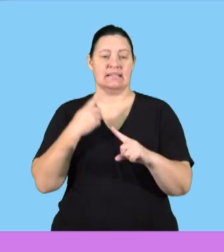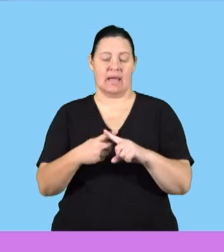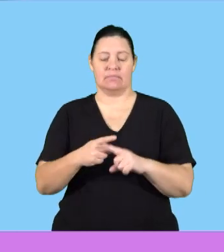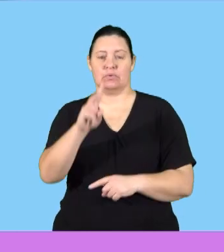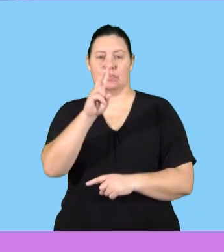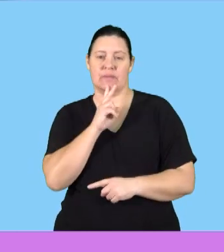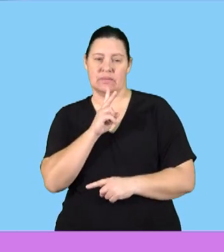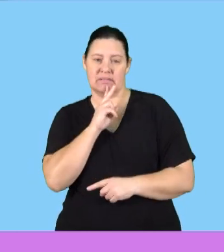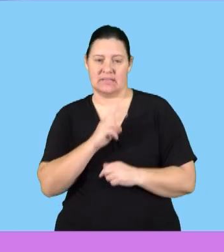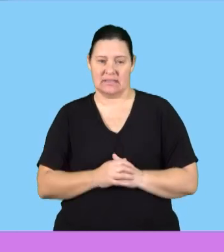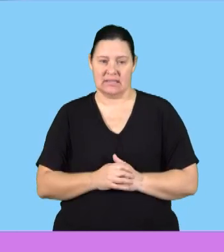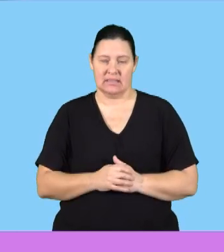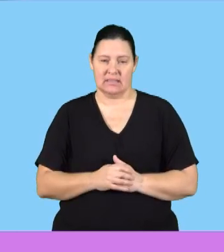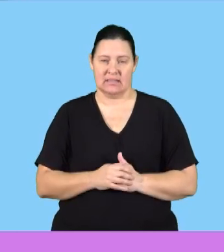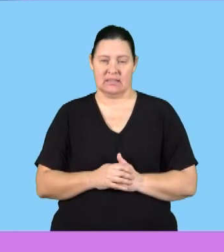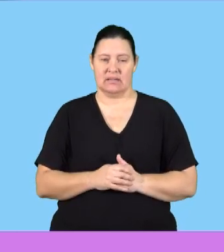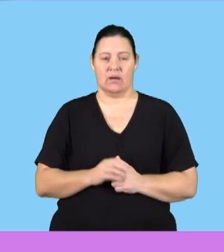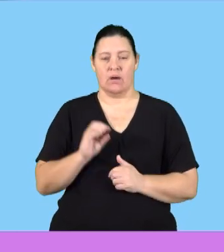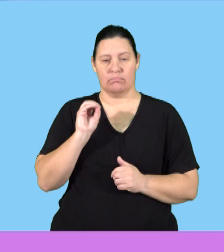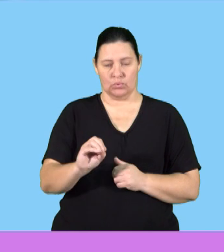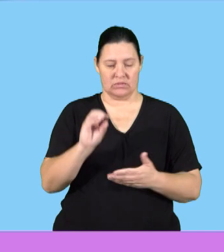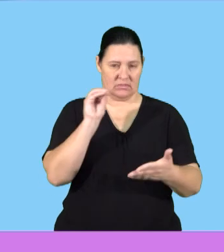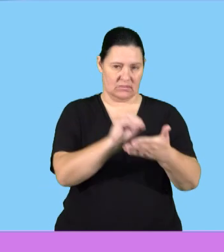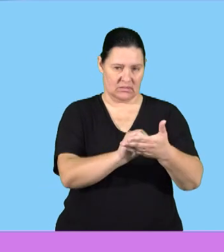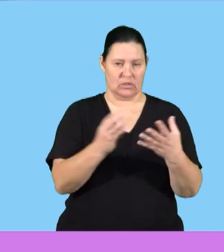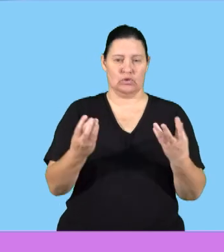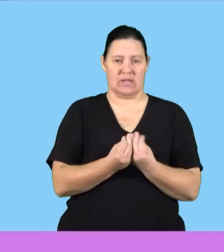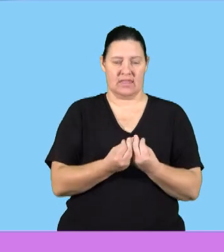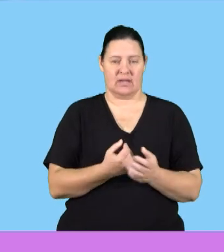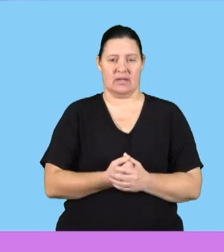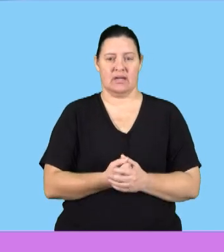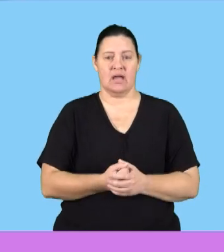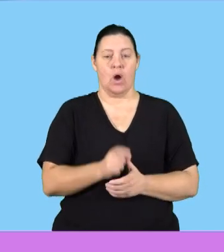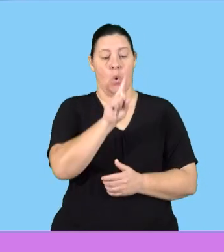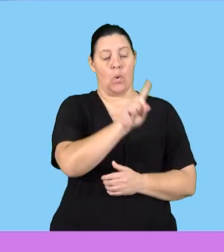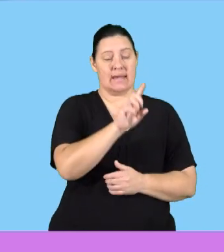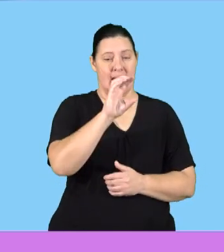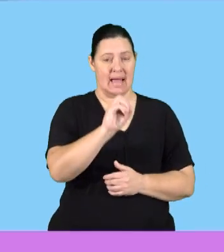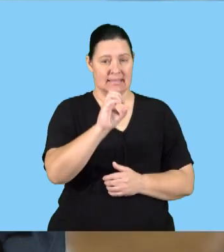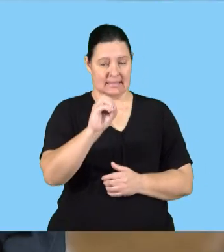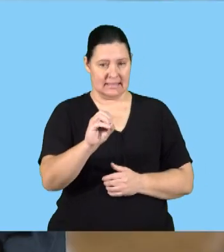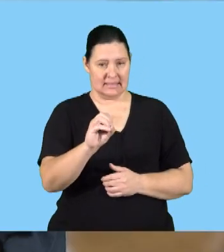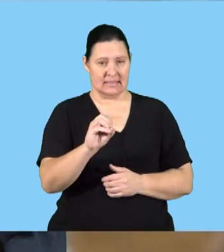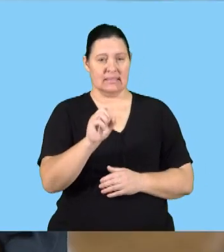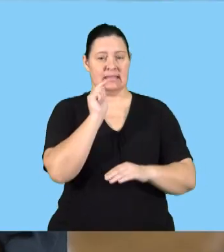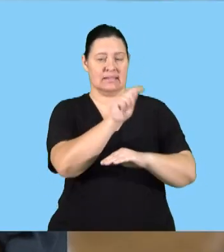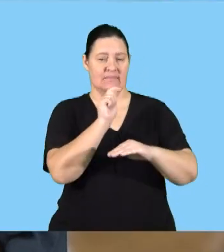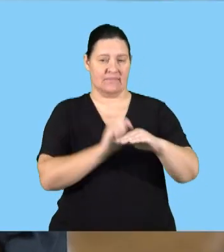80 multiplied by 2,000. We can press the calculator together. We have 100